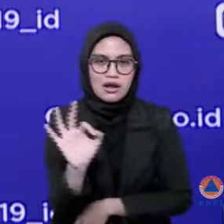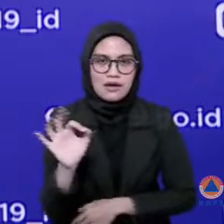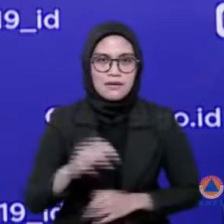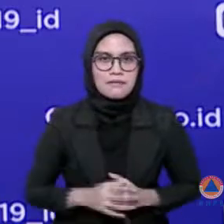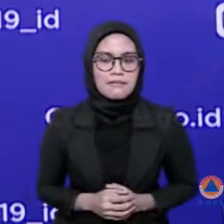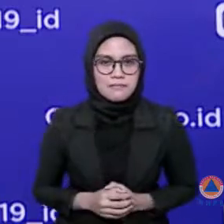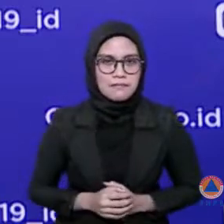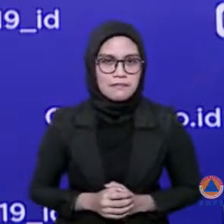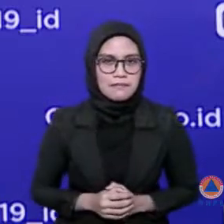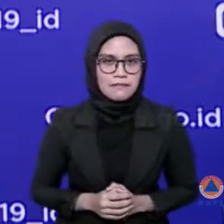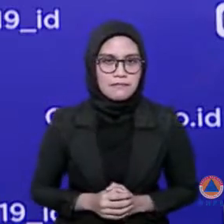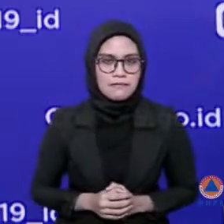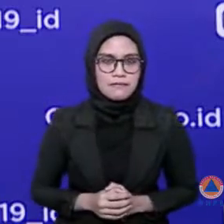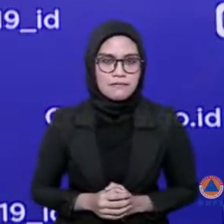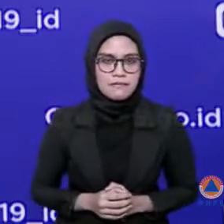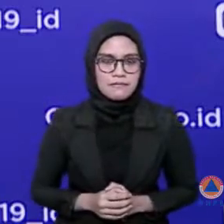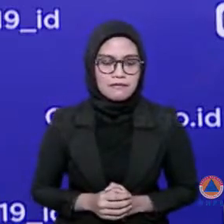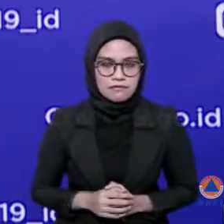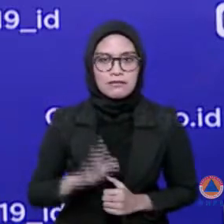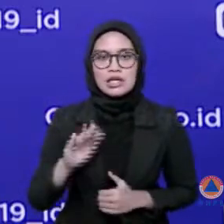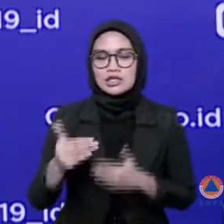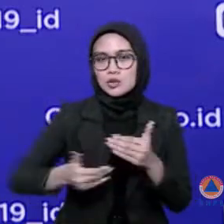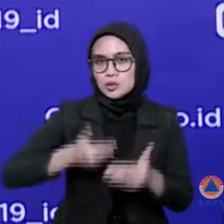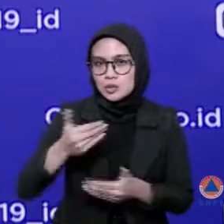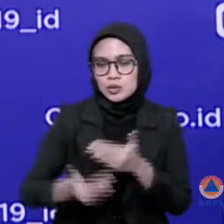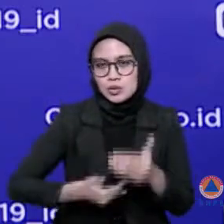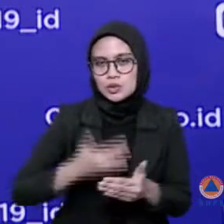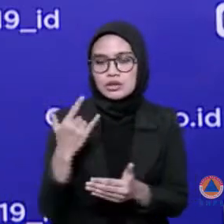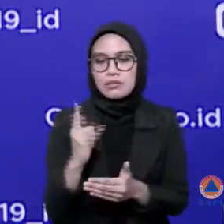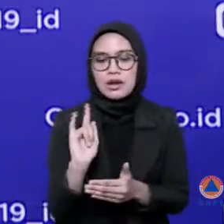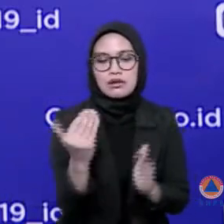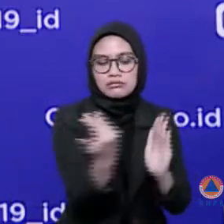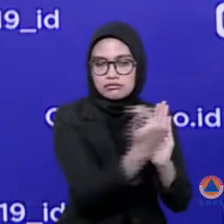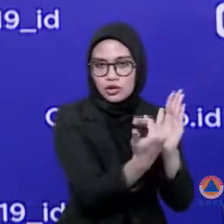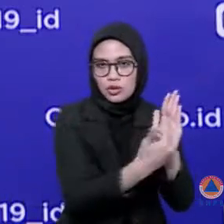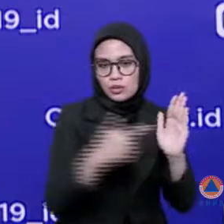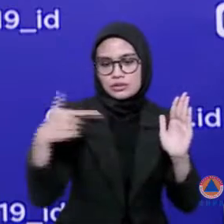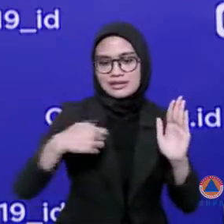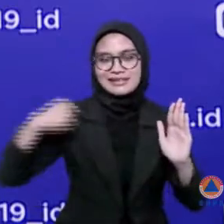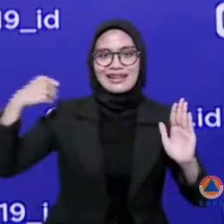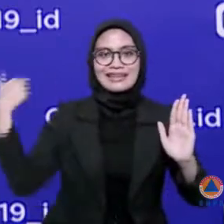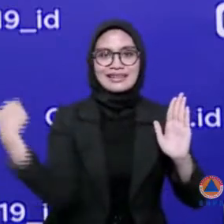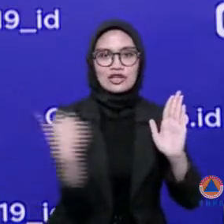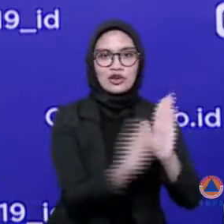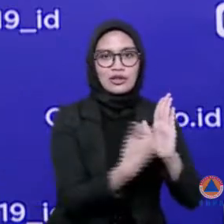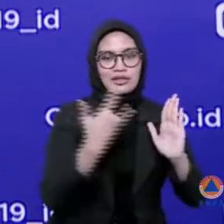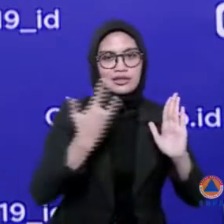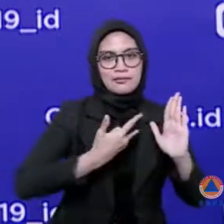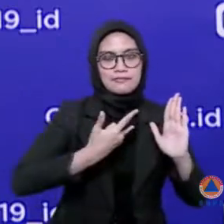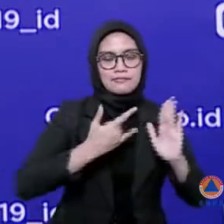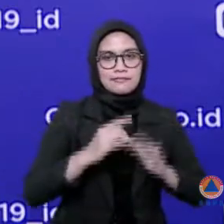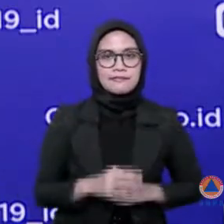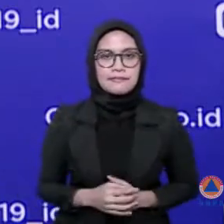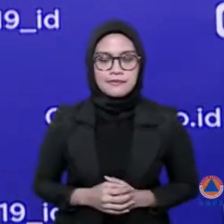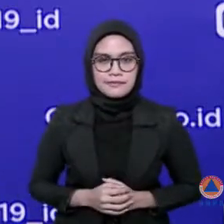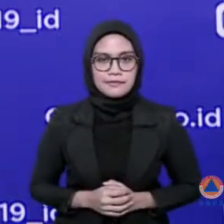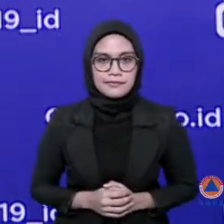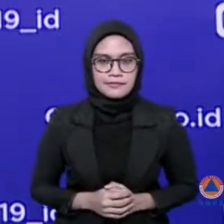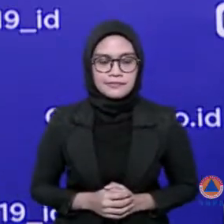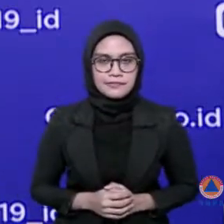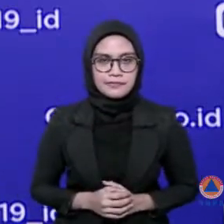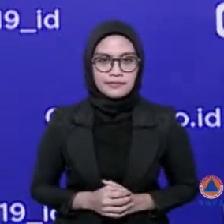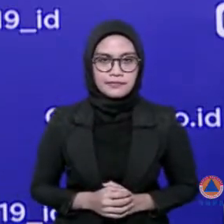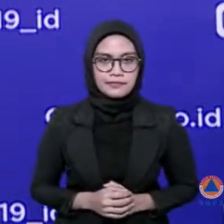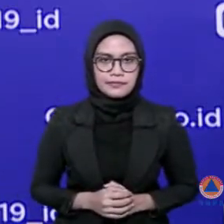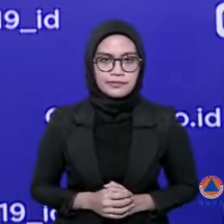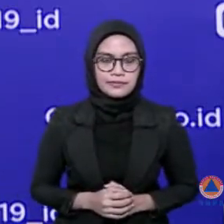enter Saudi Arabia must still comply with the health protocols by undergoing an institutional quarantine for 5